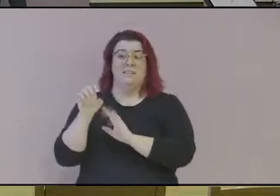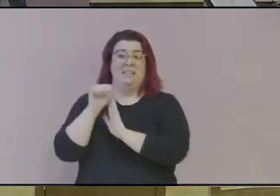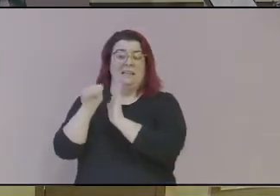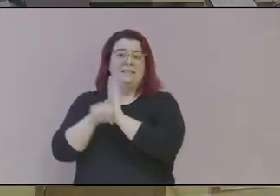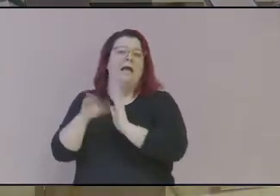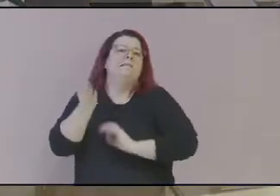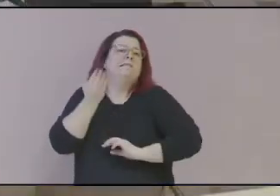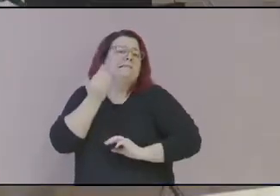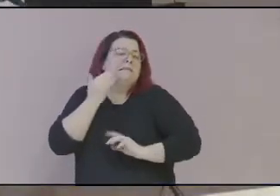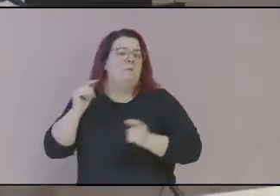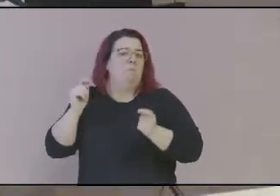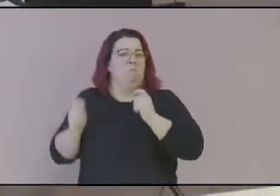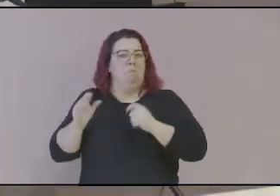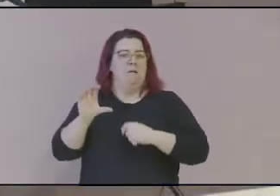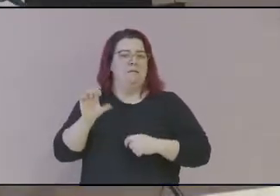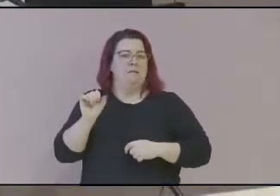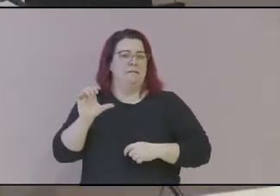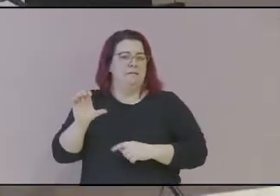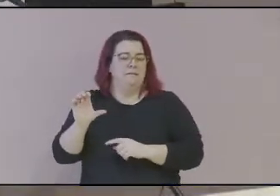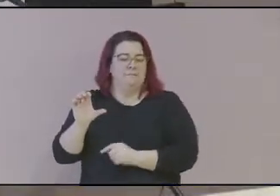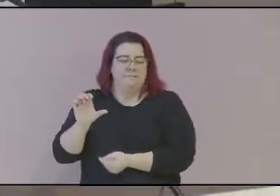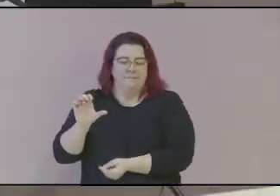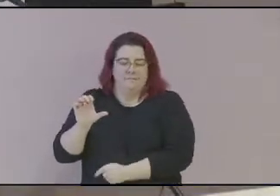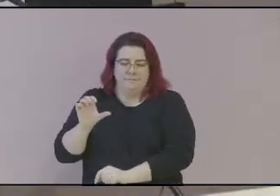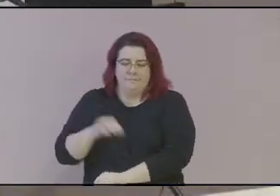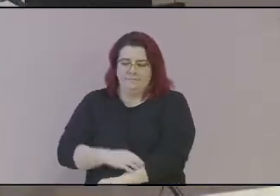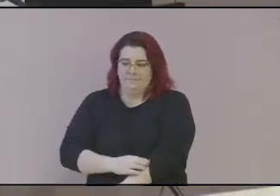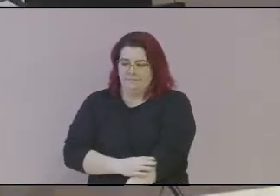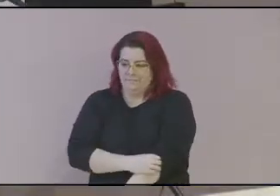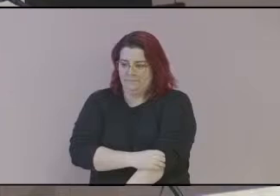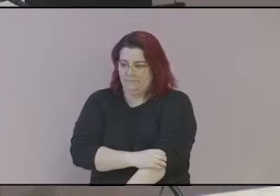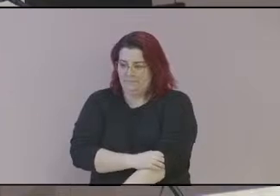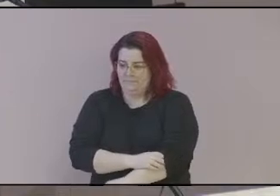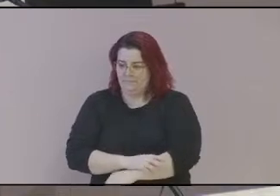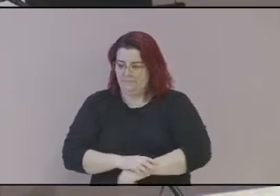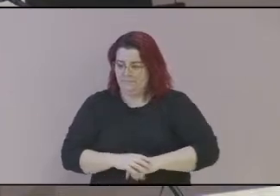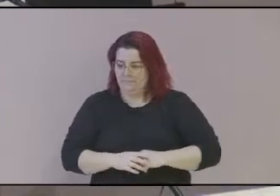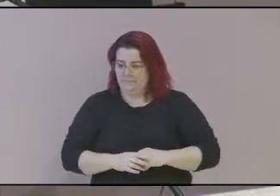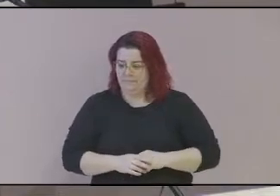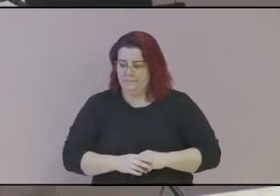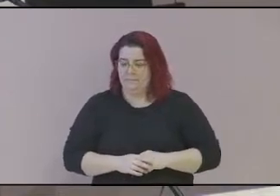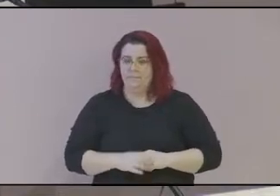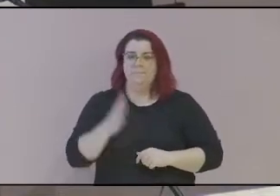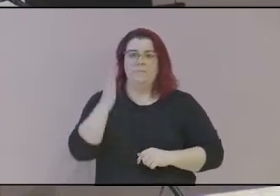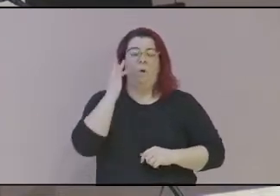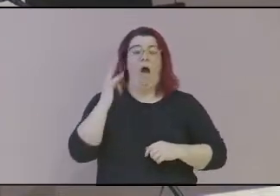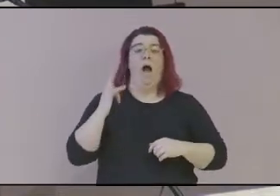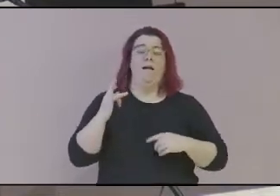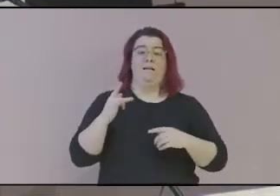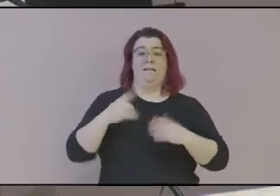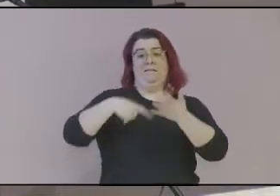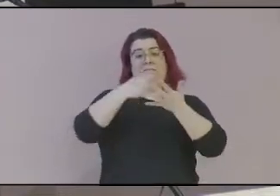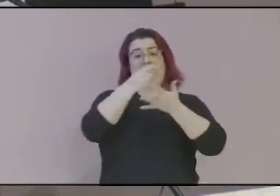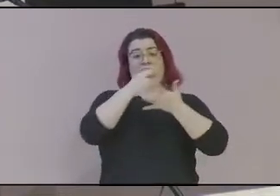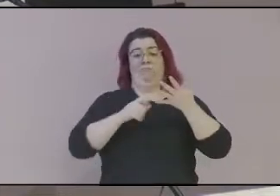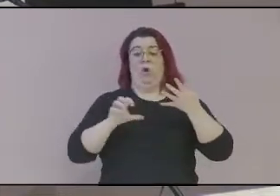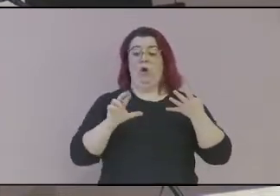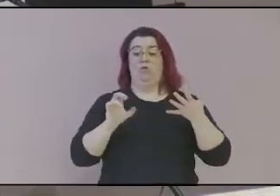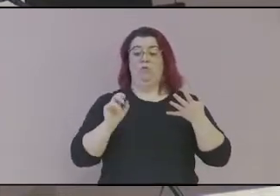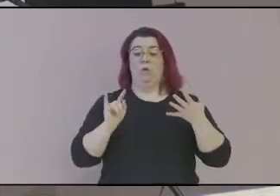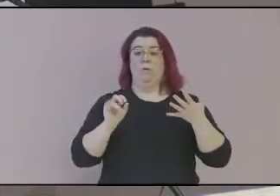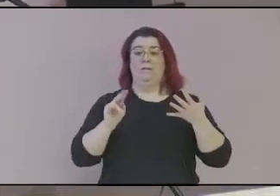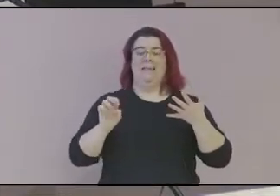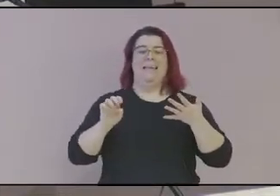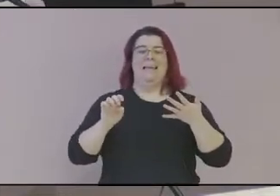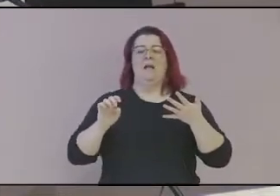modified its CSC guidelines by reducing the weight given to creatine in SOFA scoring.